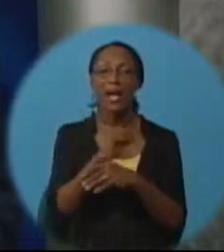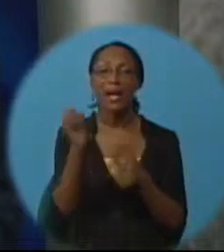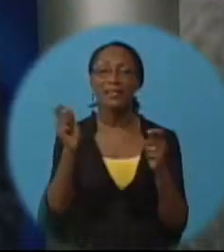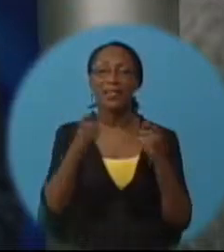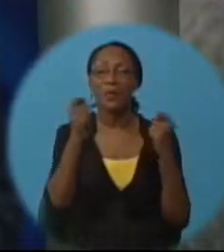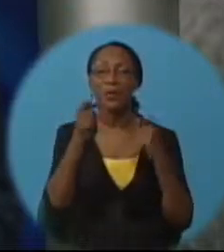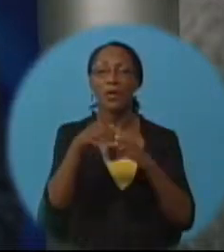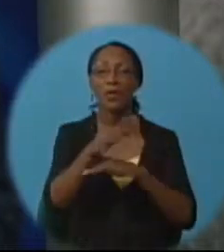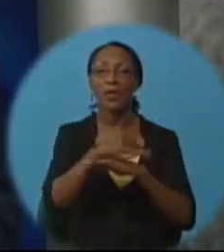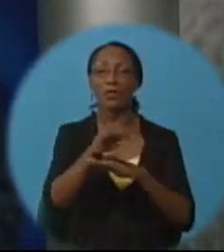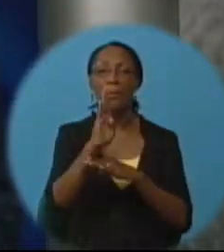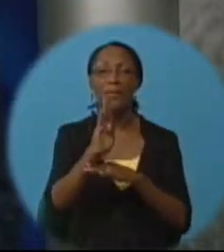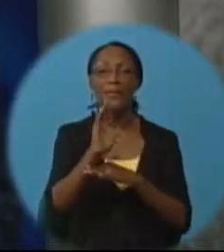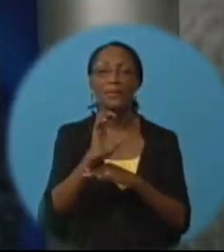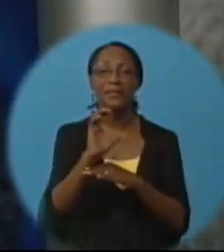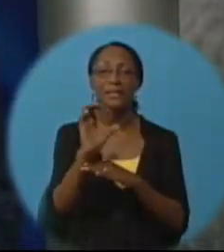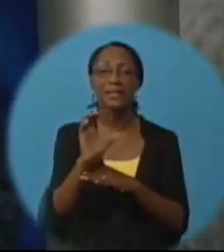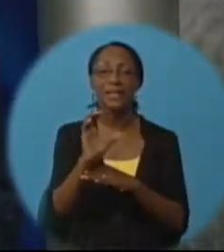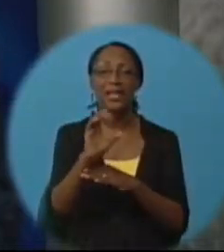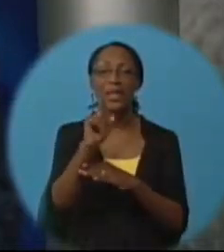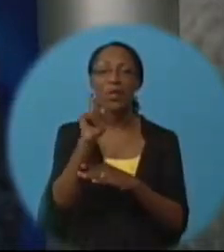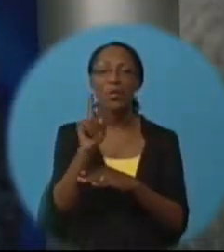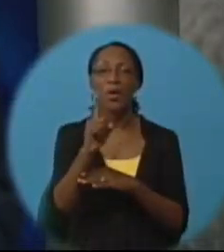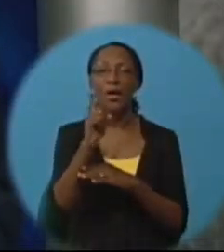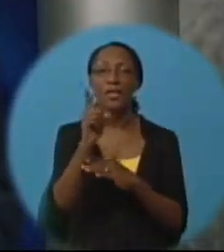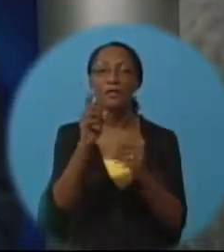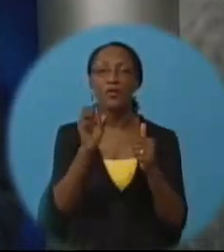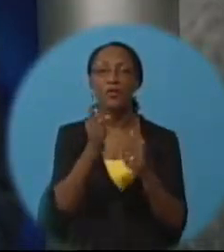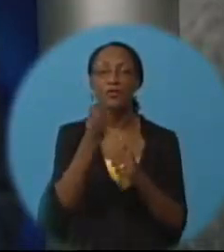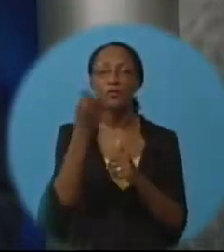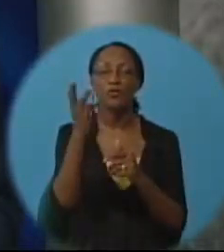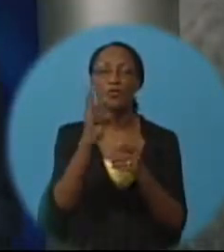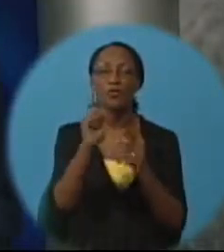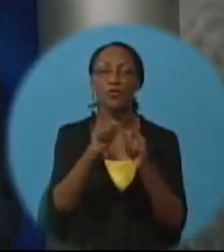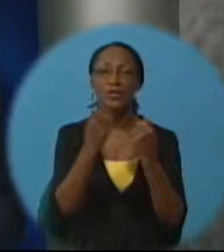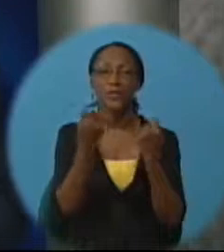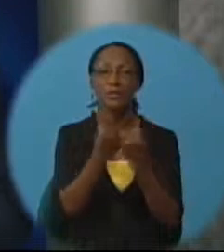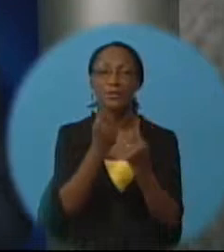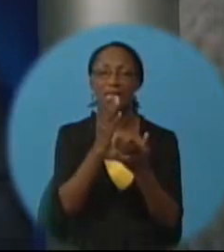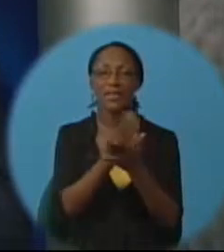Community College, one of the few teams who analysts believe can stop the college lineup.